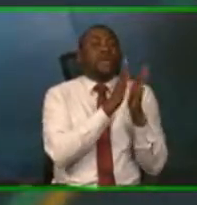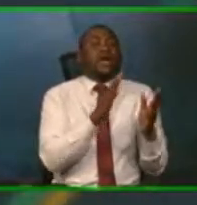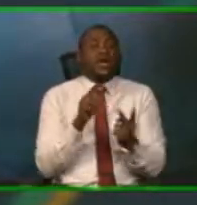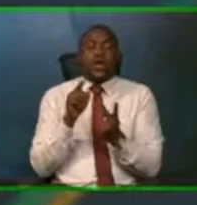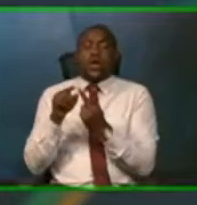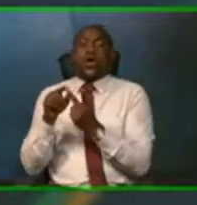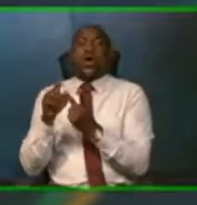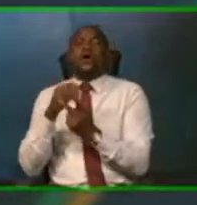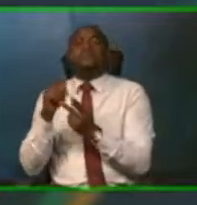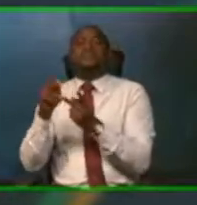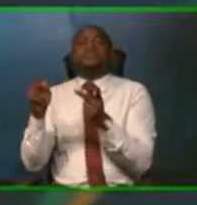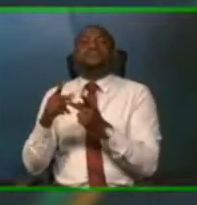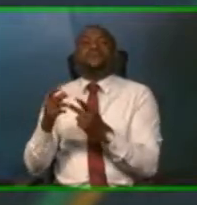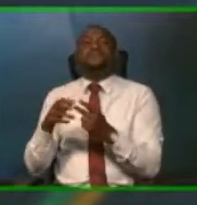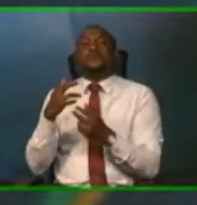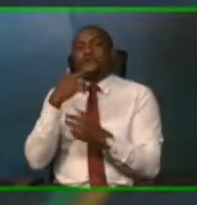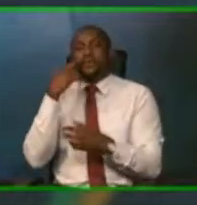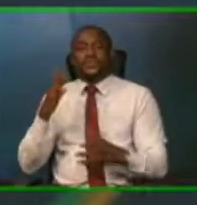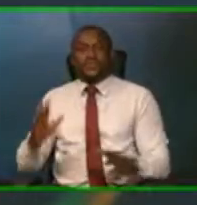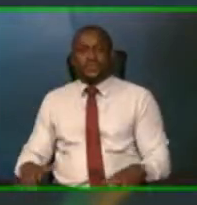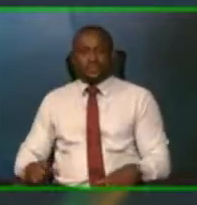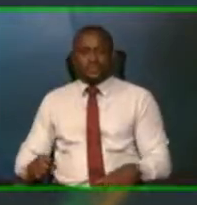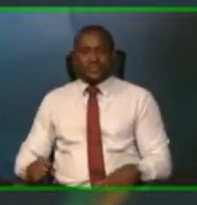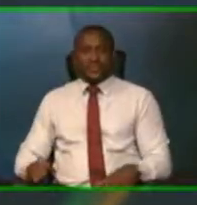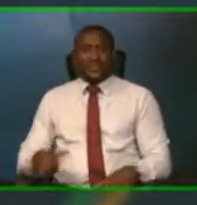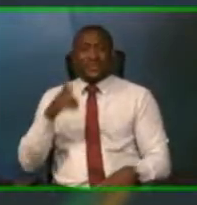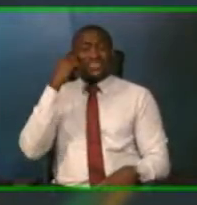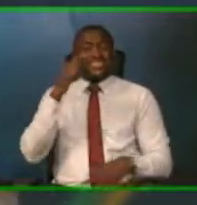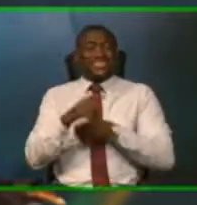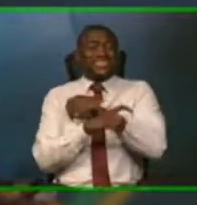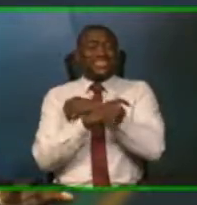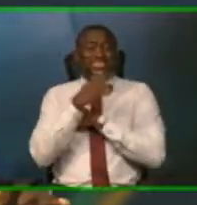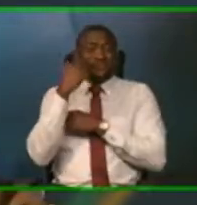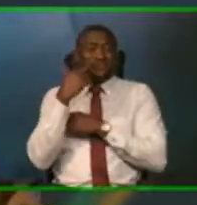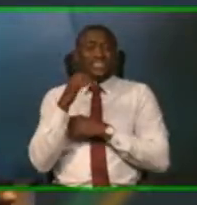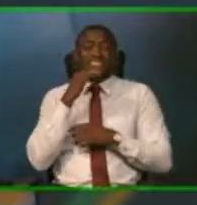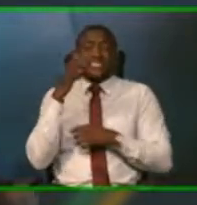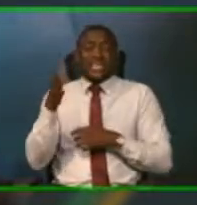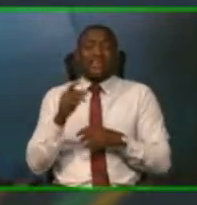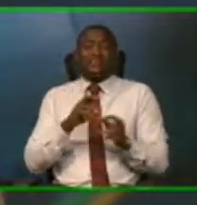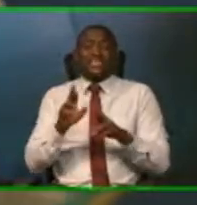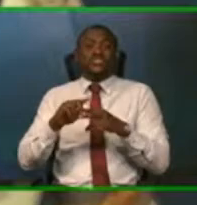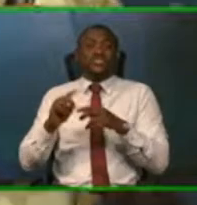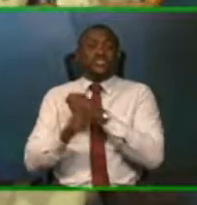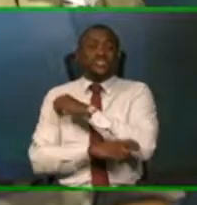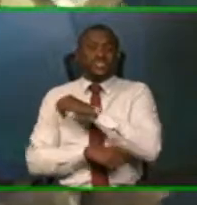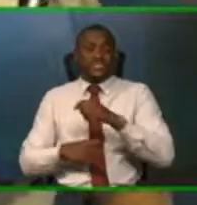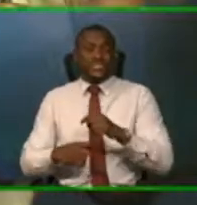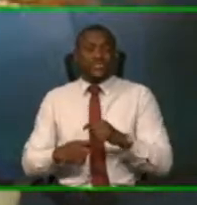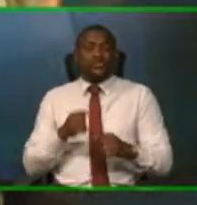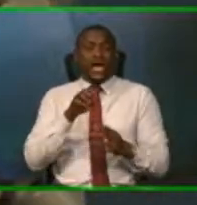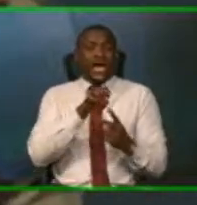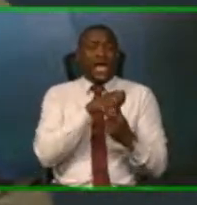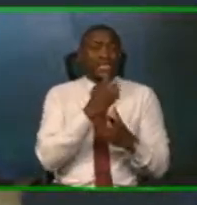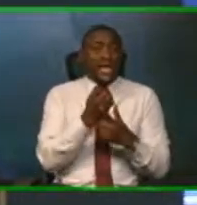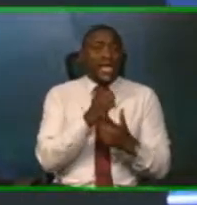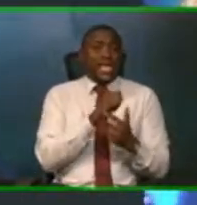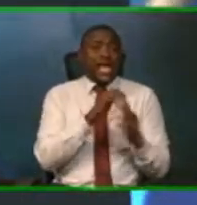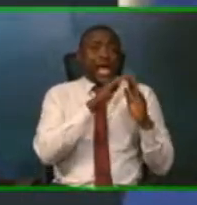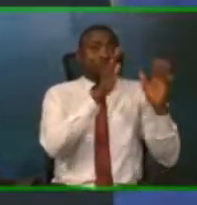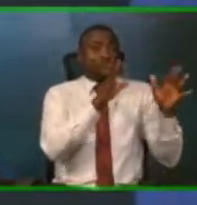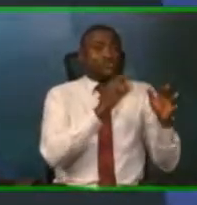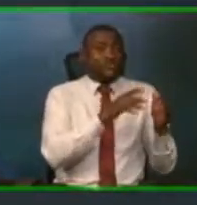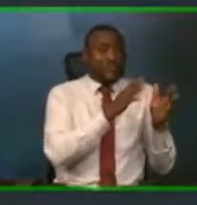a den of robbers, because the thief is there ready to steal. So you are either a house of prayer,